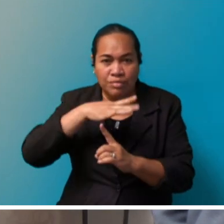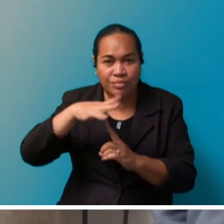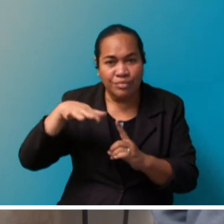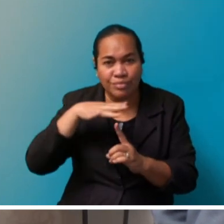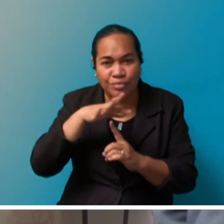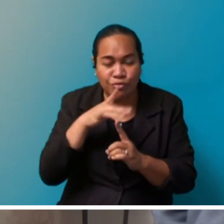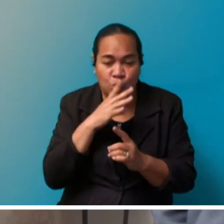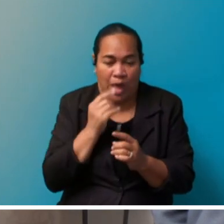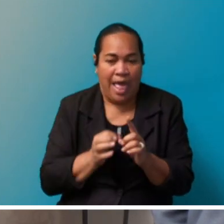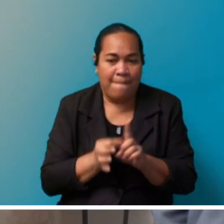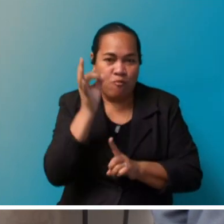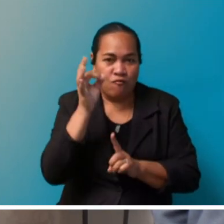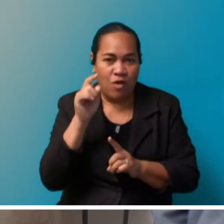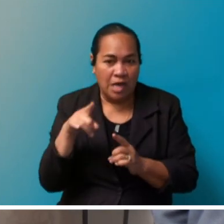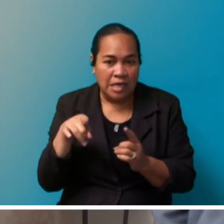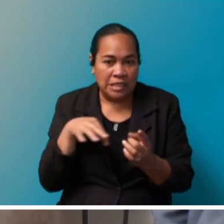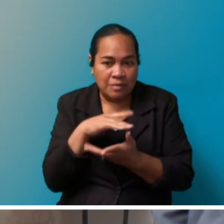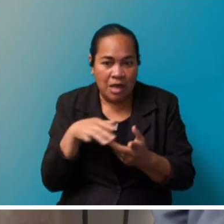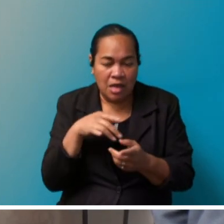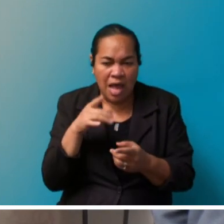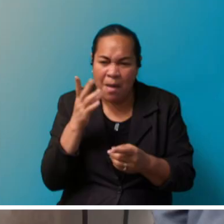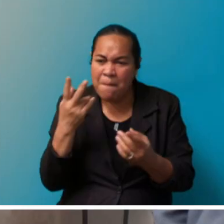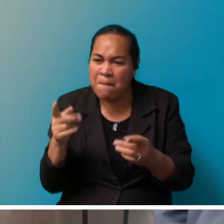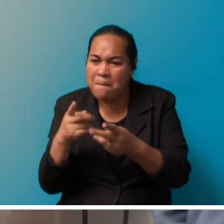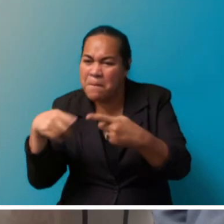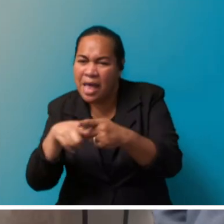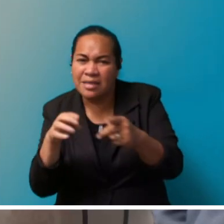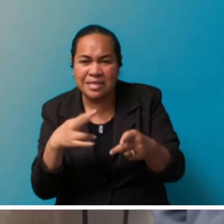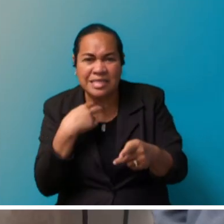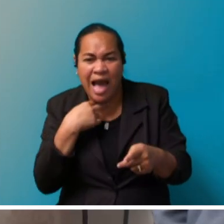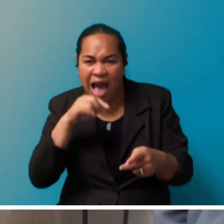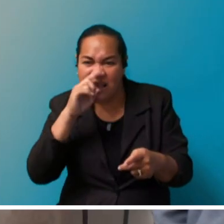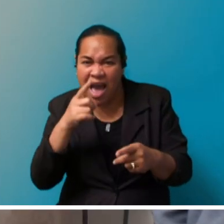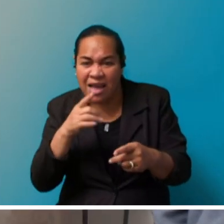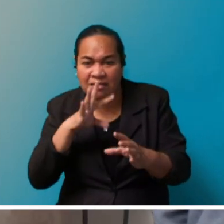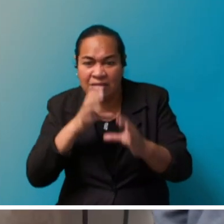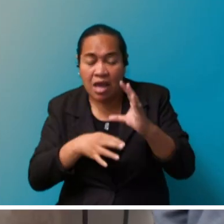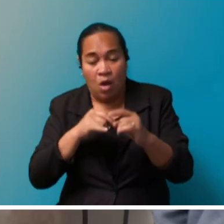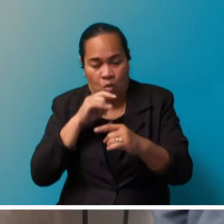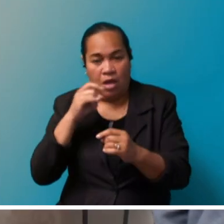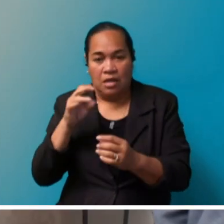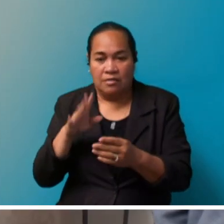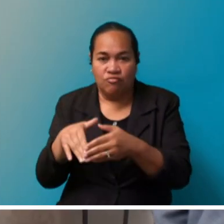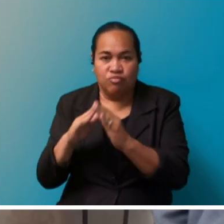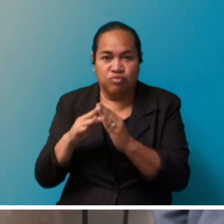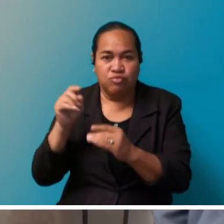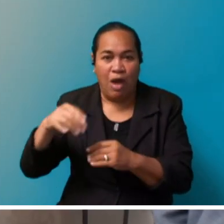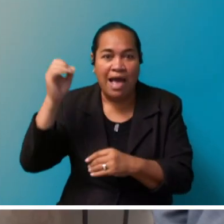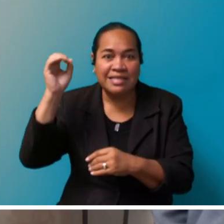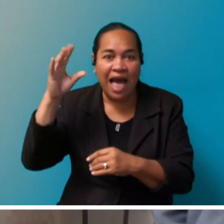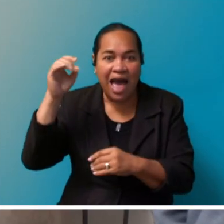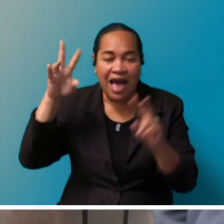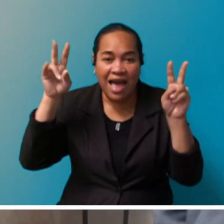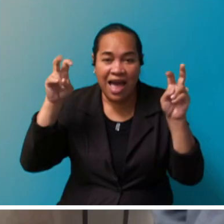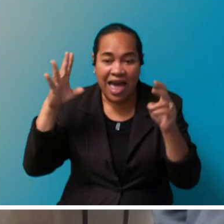disasters, especially in black spot areas across Vitilevu and Honolulu. We are also installing tsunami evacuation signage along the